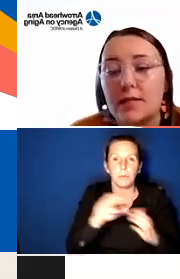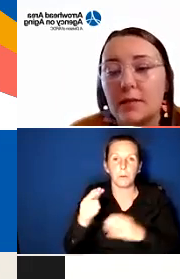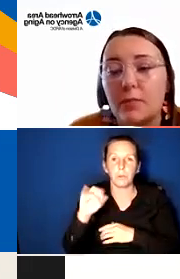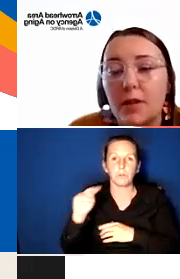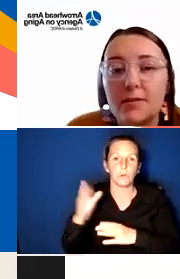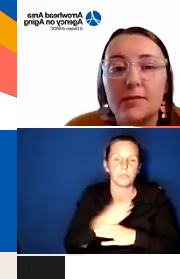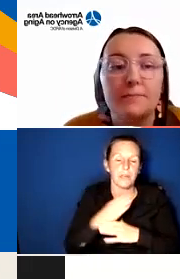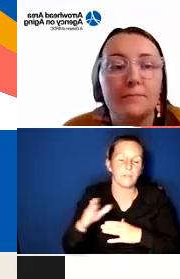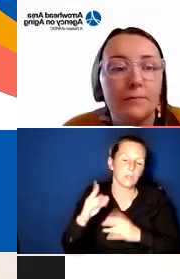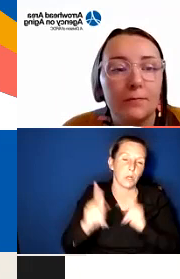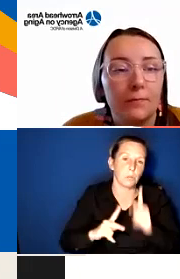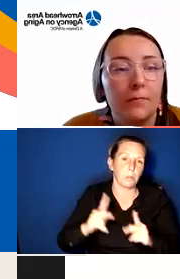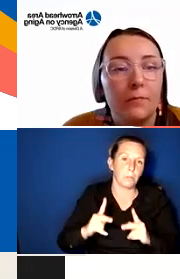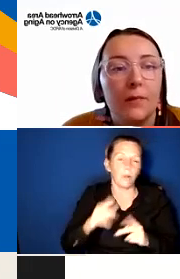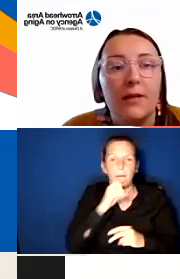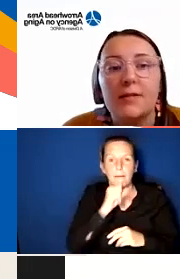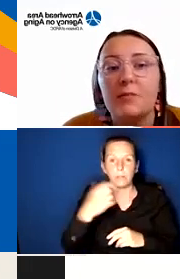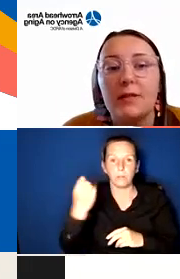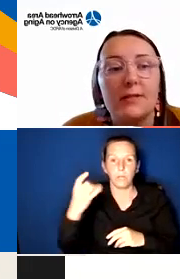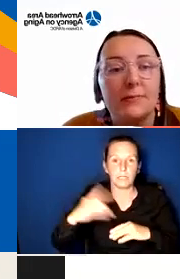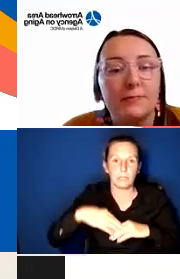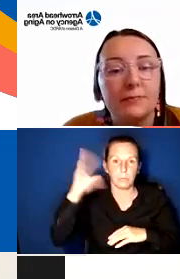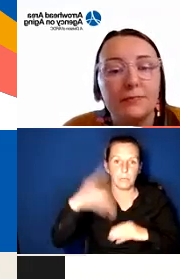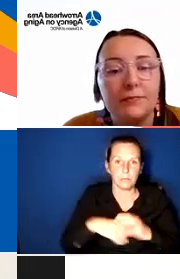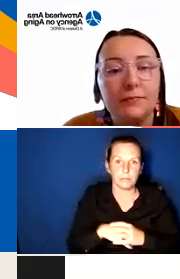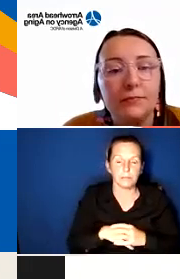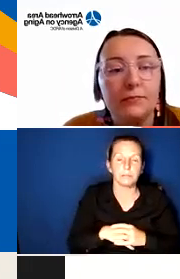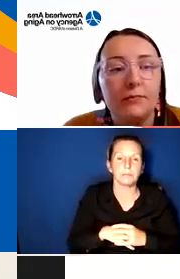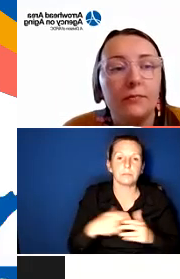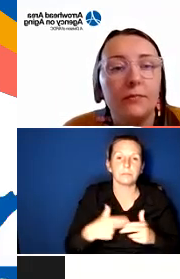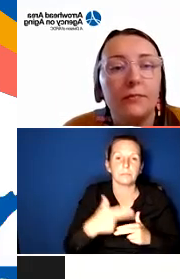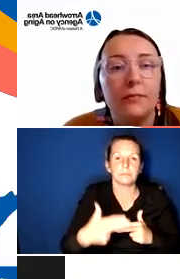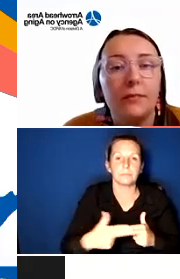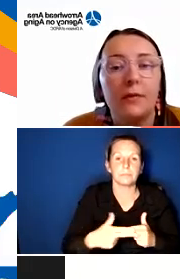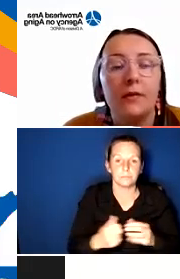individuals 18 plus. Next slide, please.